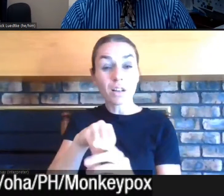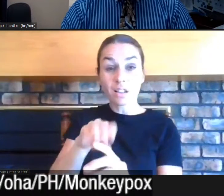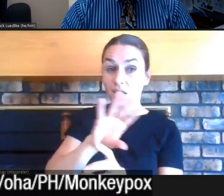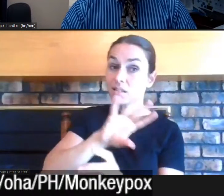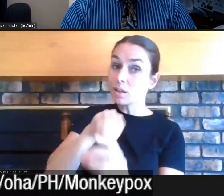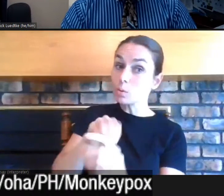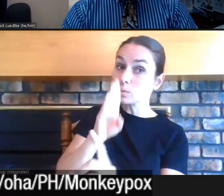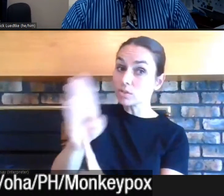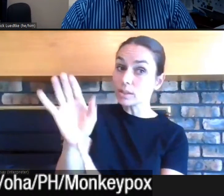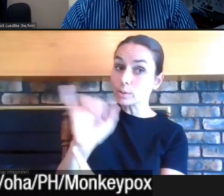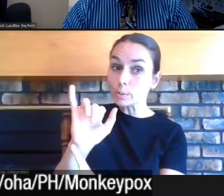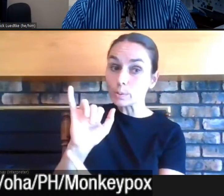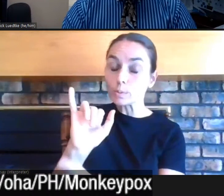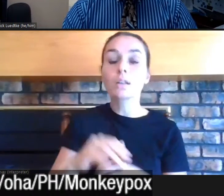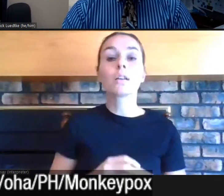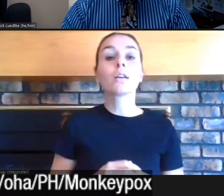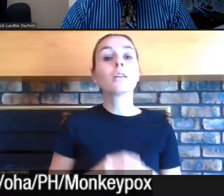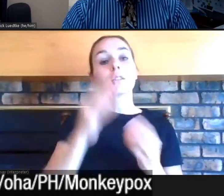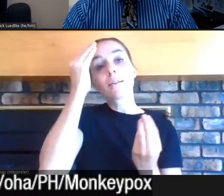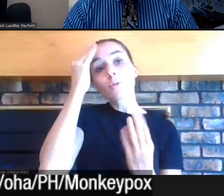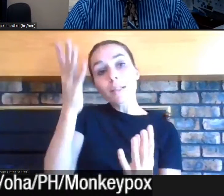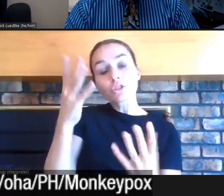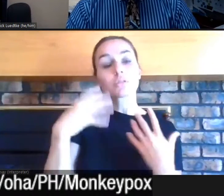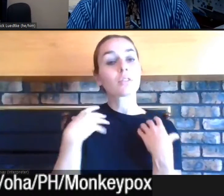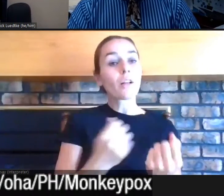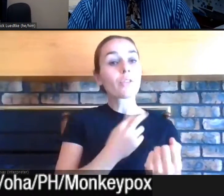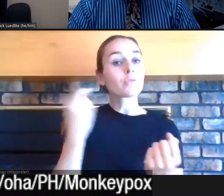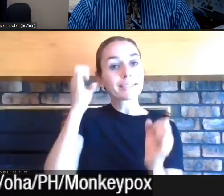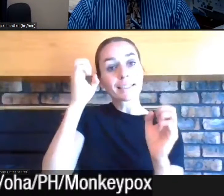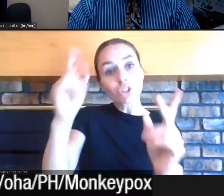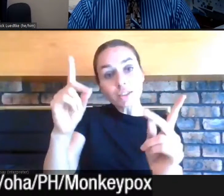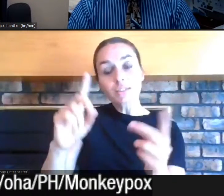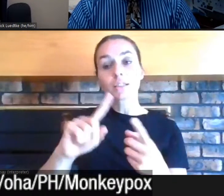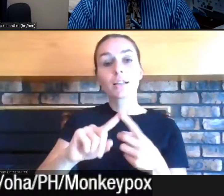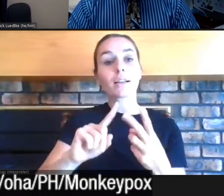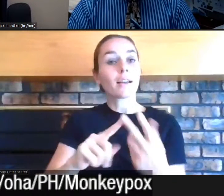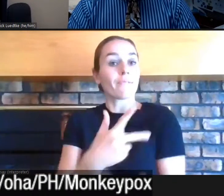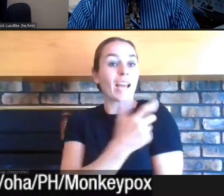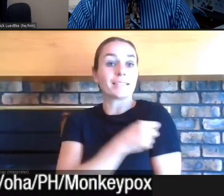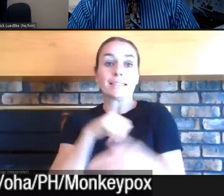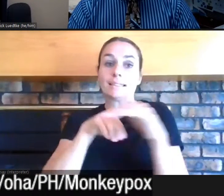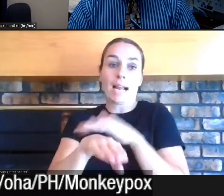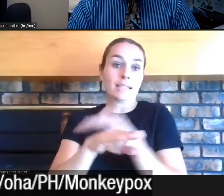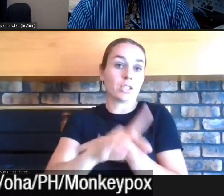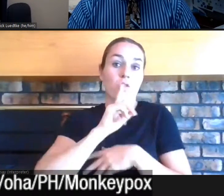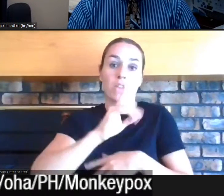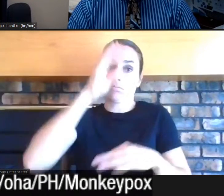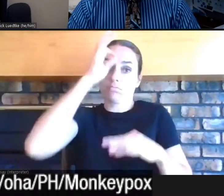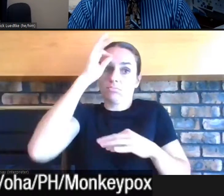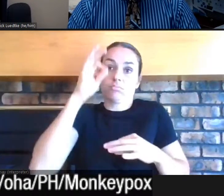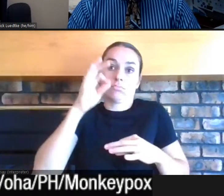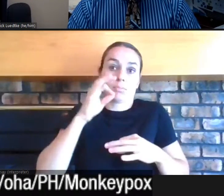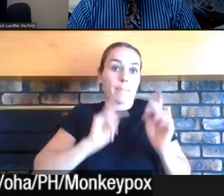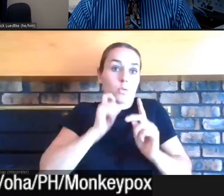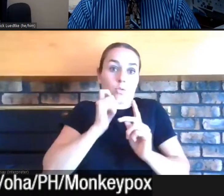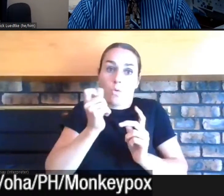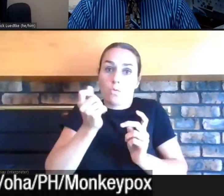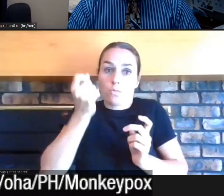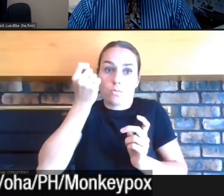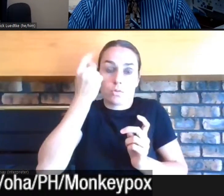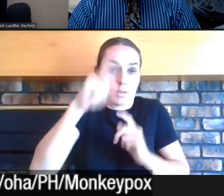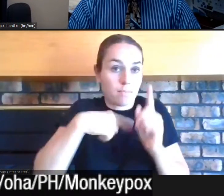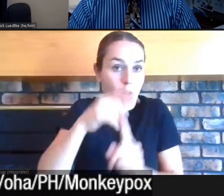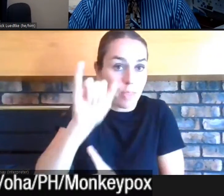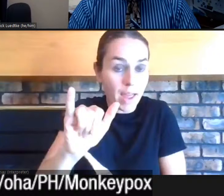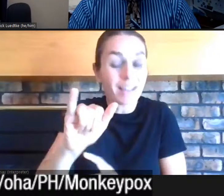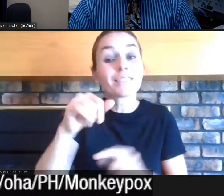Information, health and risk education, and vaccine access is not widely known, even within the community the public health officials are trying